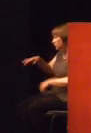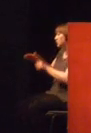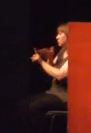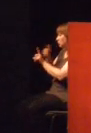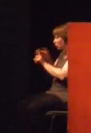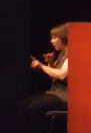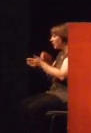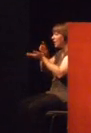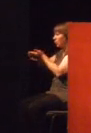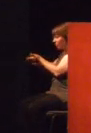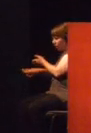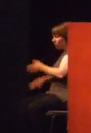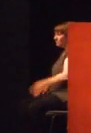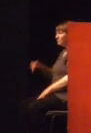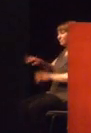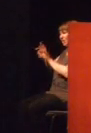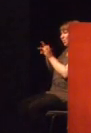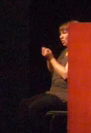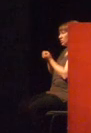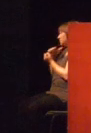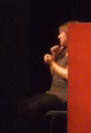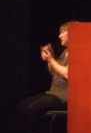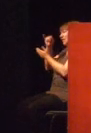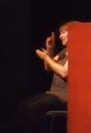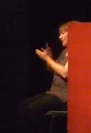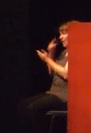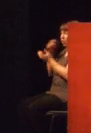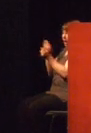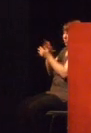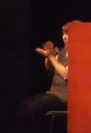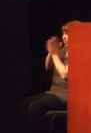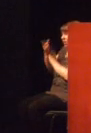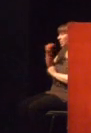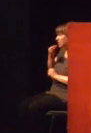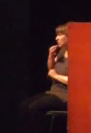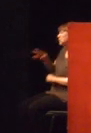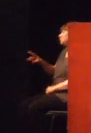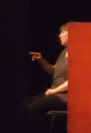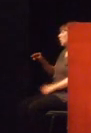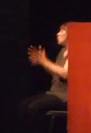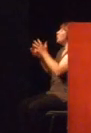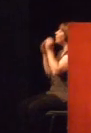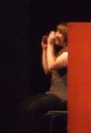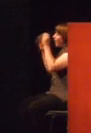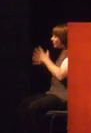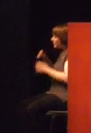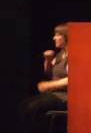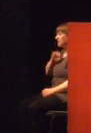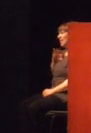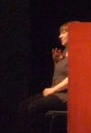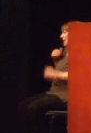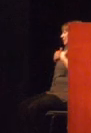That workshop is not really designed to make everyone an expert. What it's really designed to do is to give faculty and staff just some